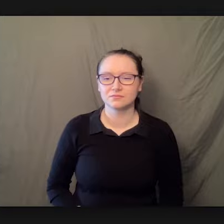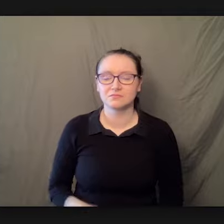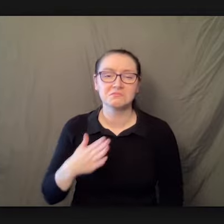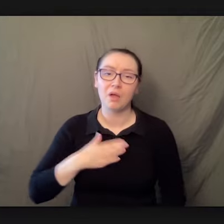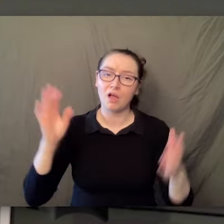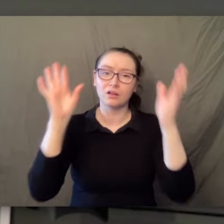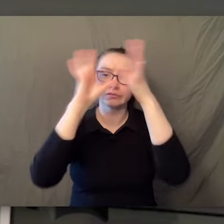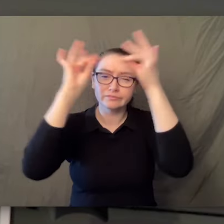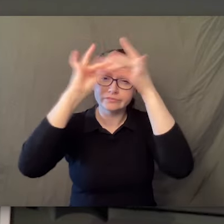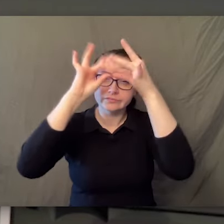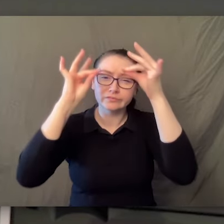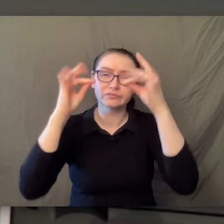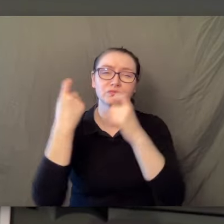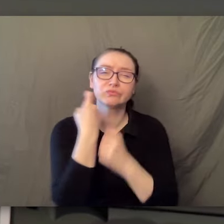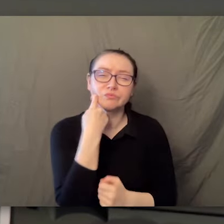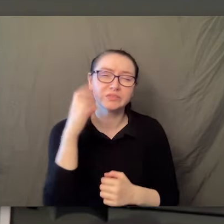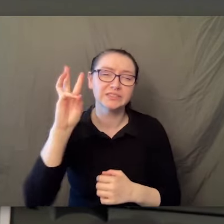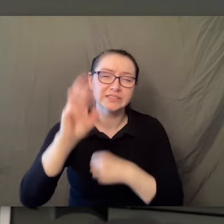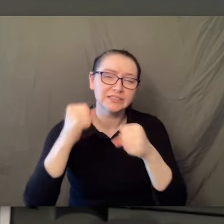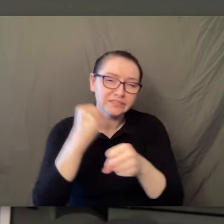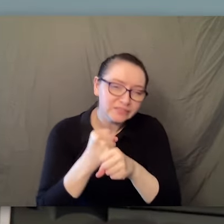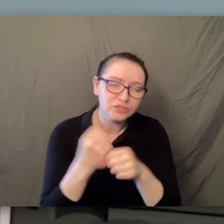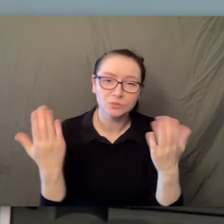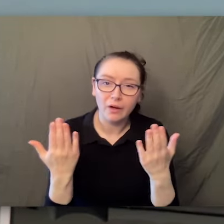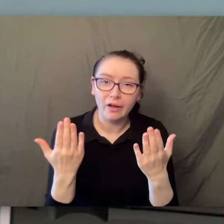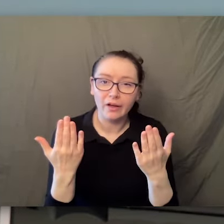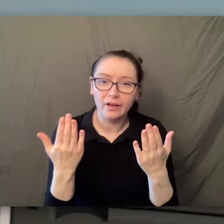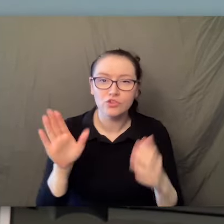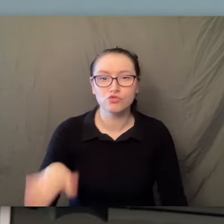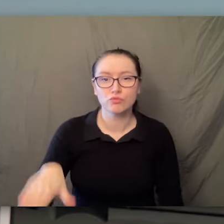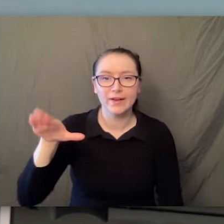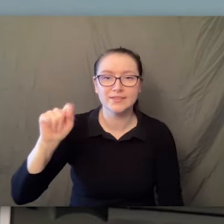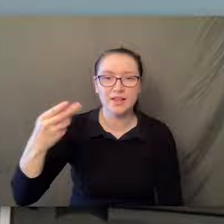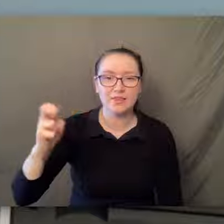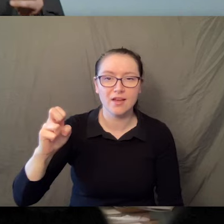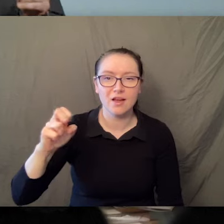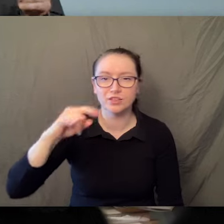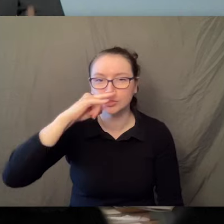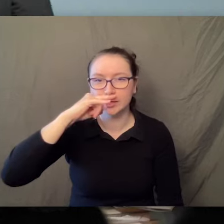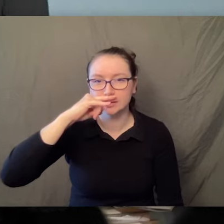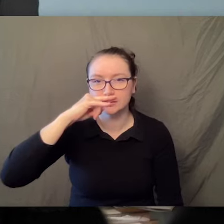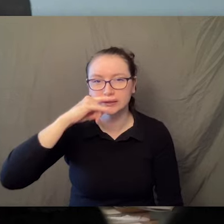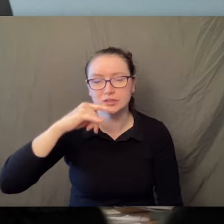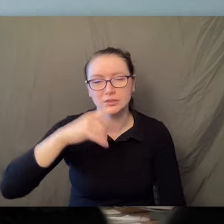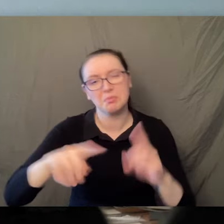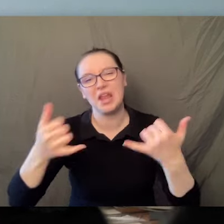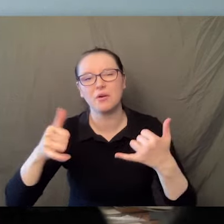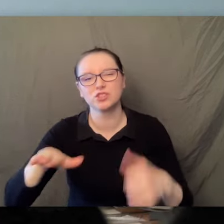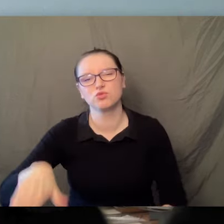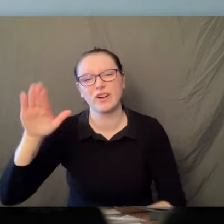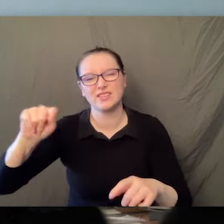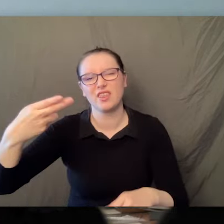My mantra for the last 6 years has been raise the child, though last year that was amended to raise the children.